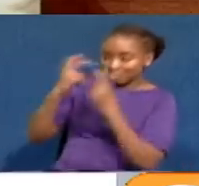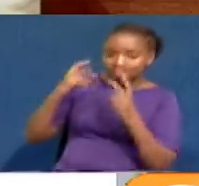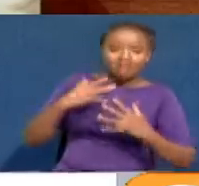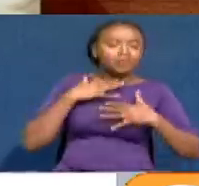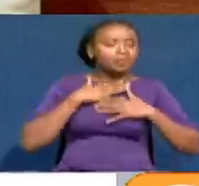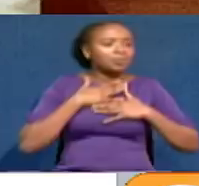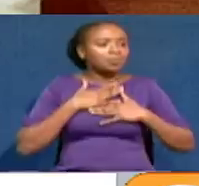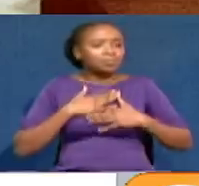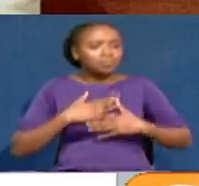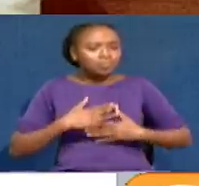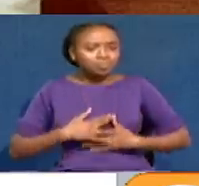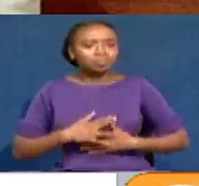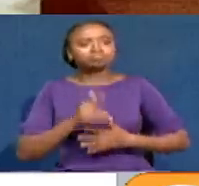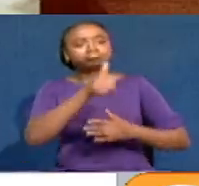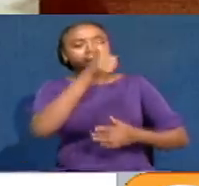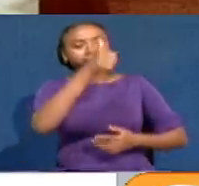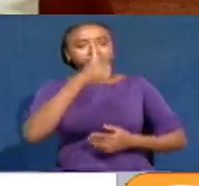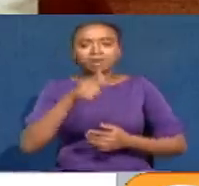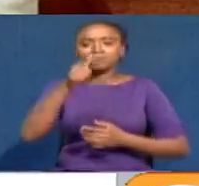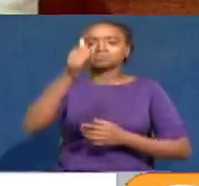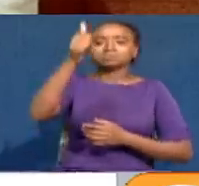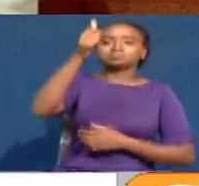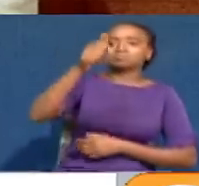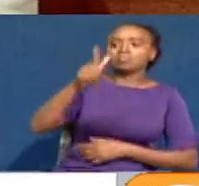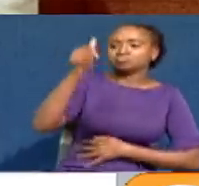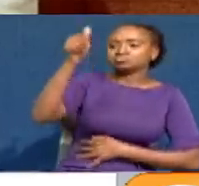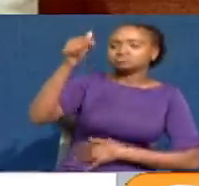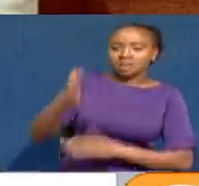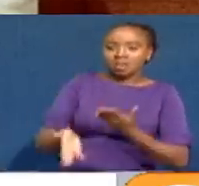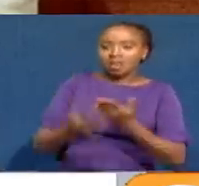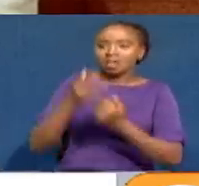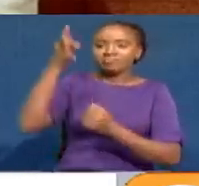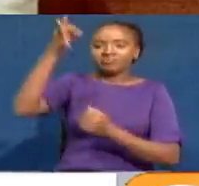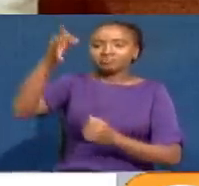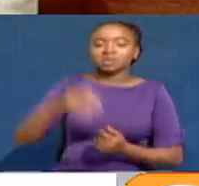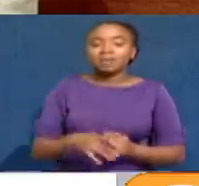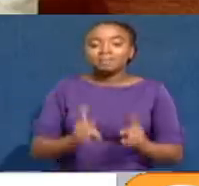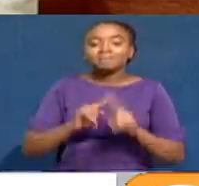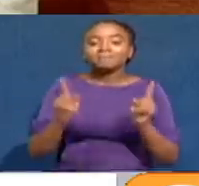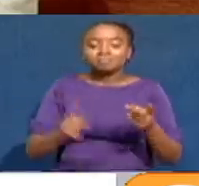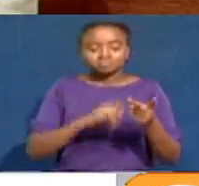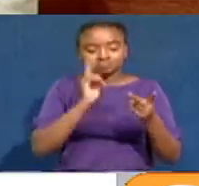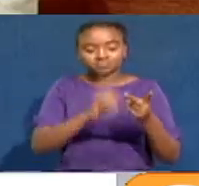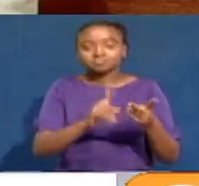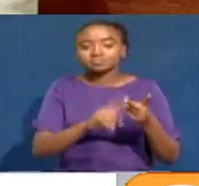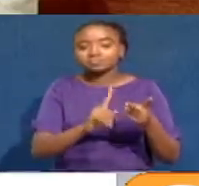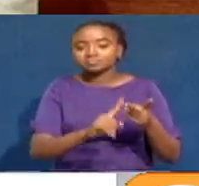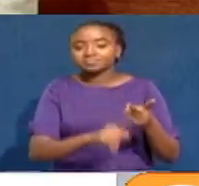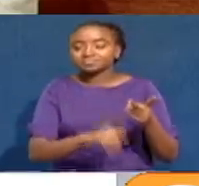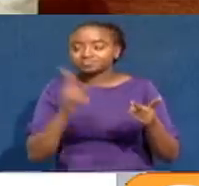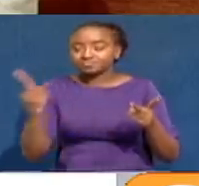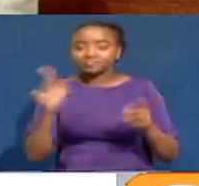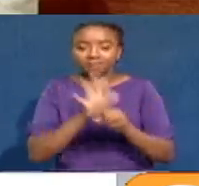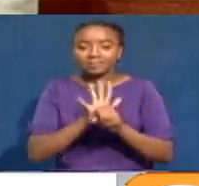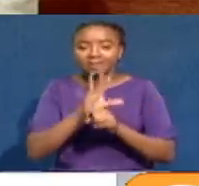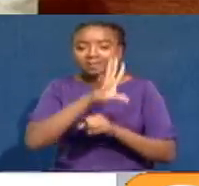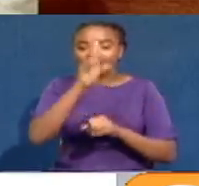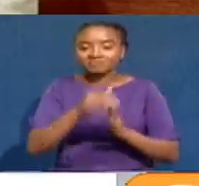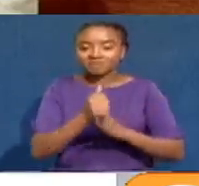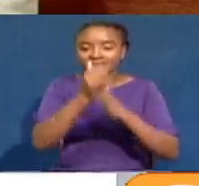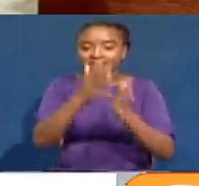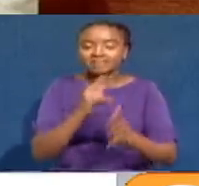for Maendeleo and projects that are for the future. That's number one. Number two, majority of African leaders